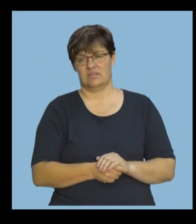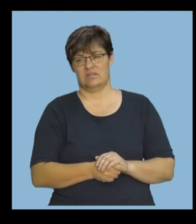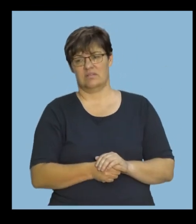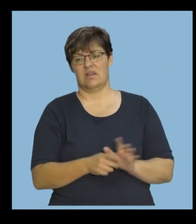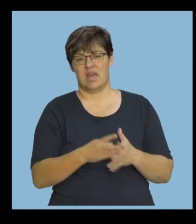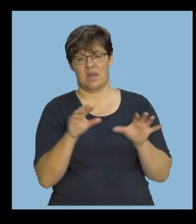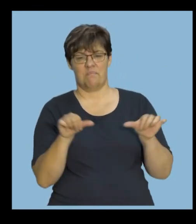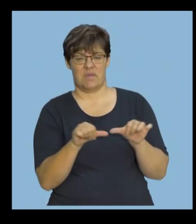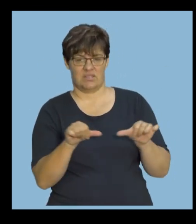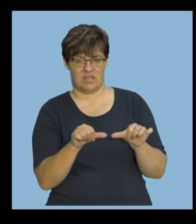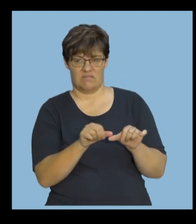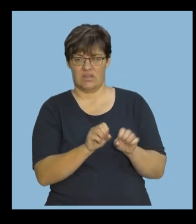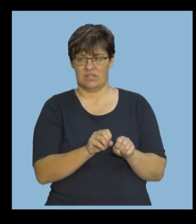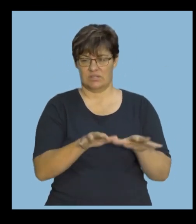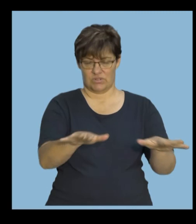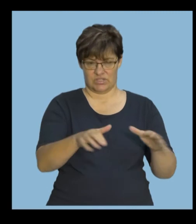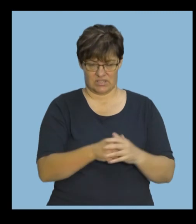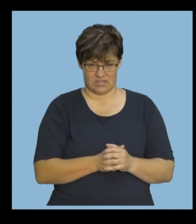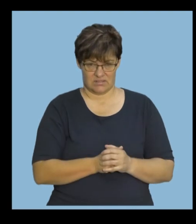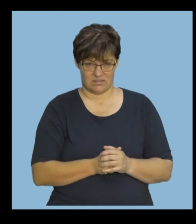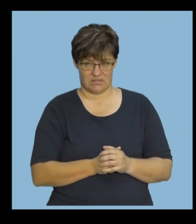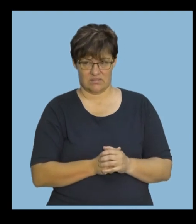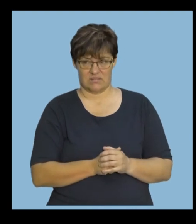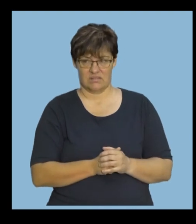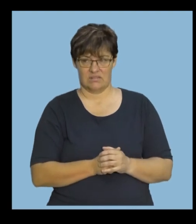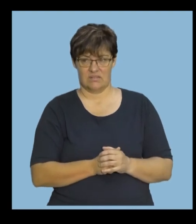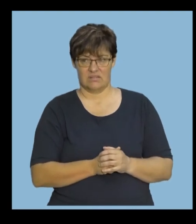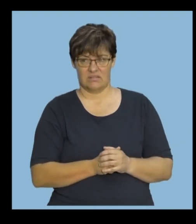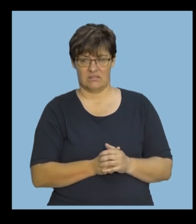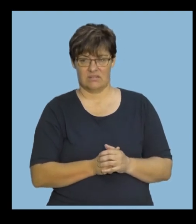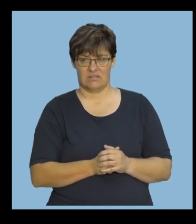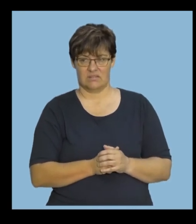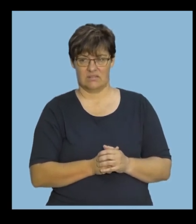plots, and measure of dispersion,